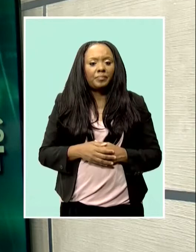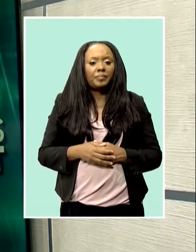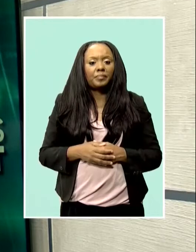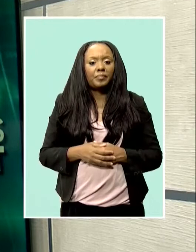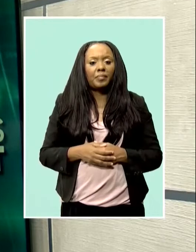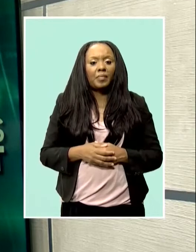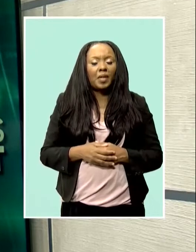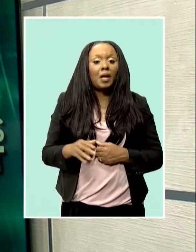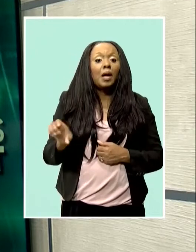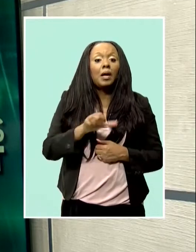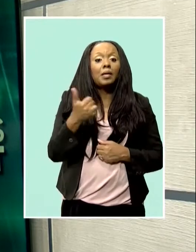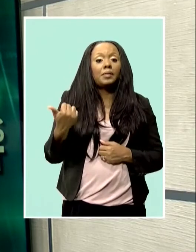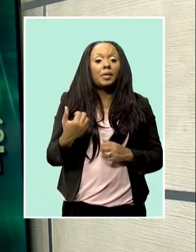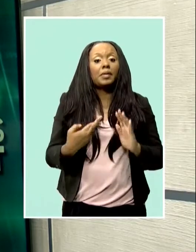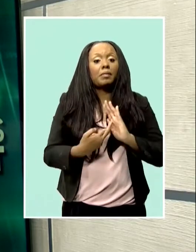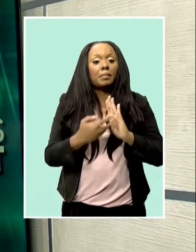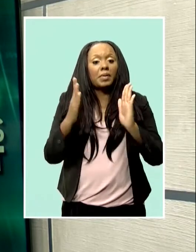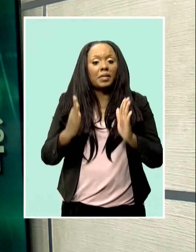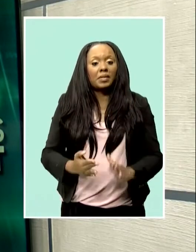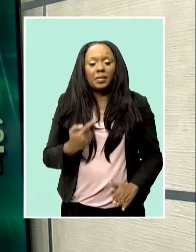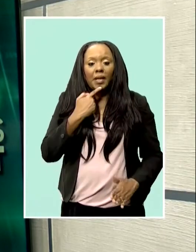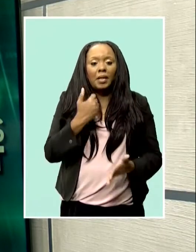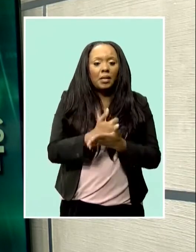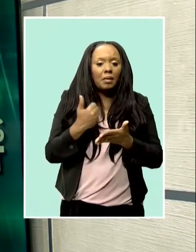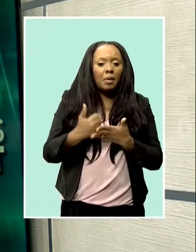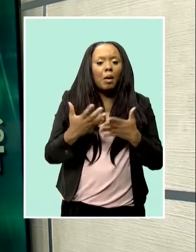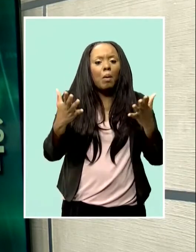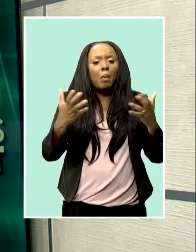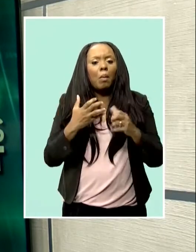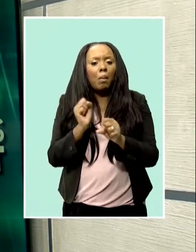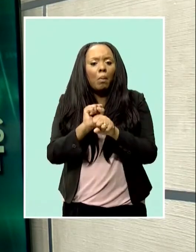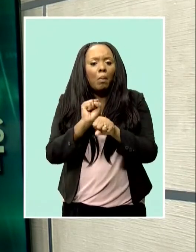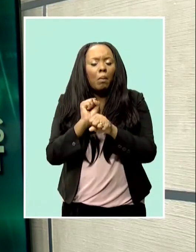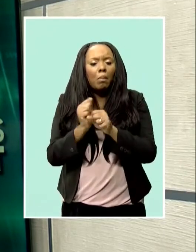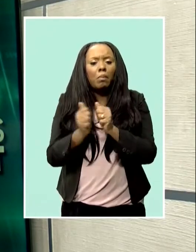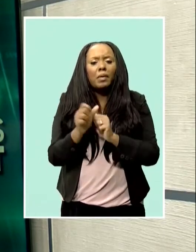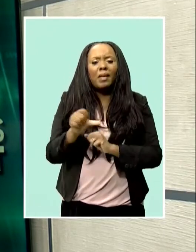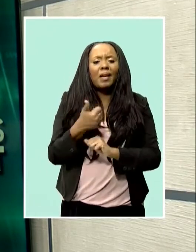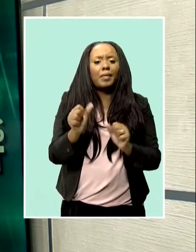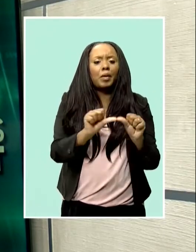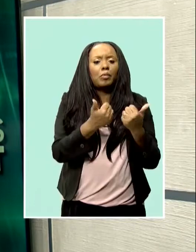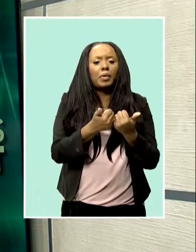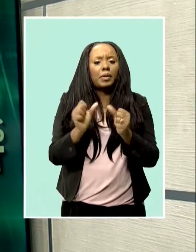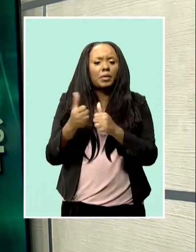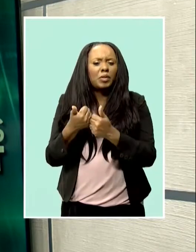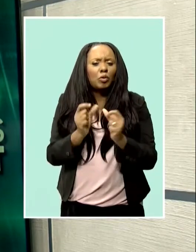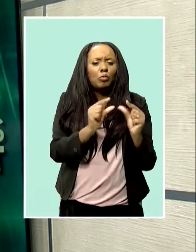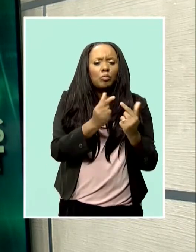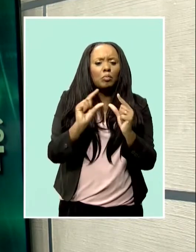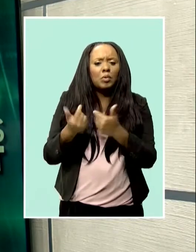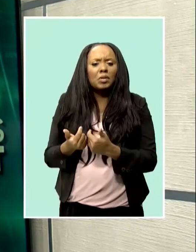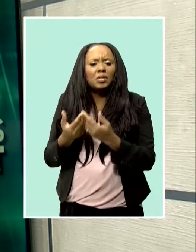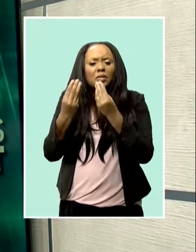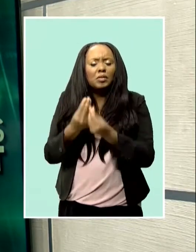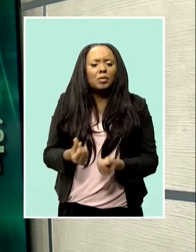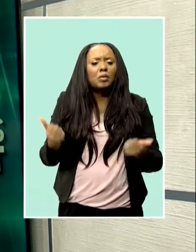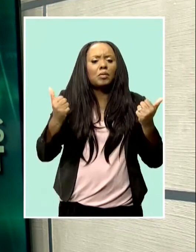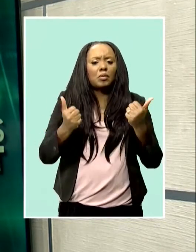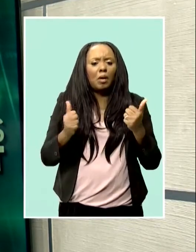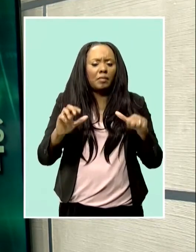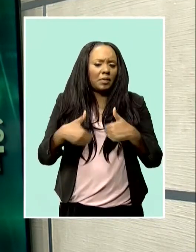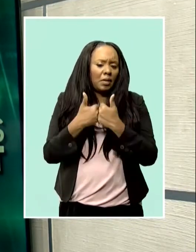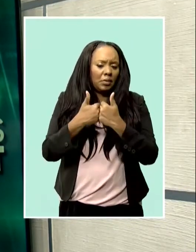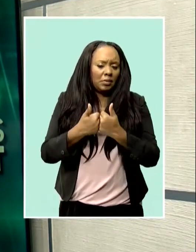Delaney said the transaction demonstrates the bank's resolve to work with other agencies to help solve the complex challenges facing the